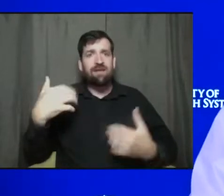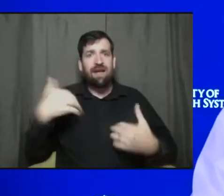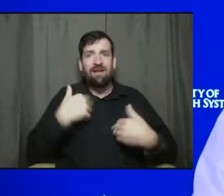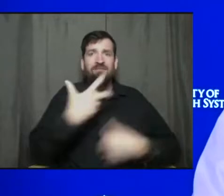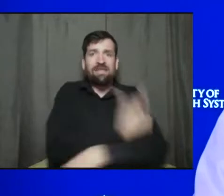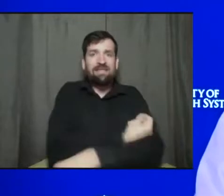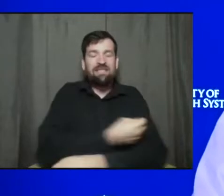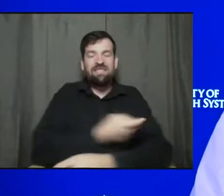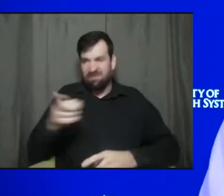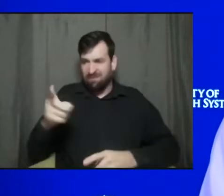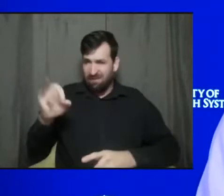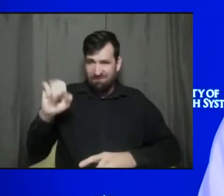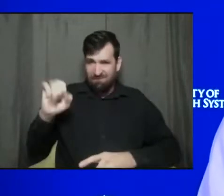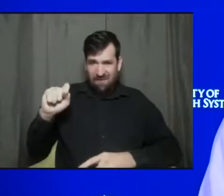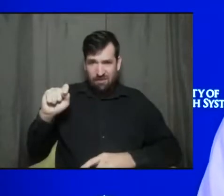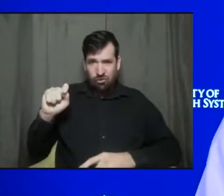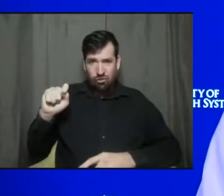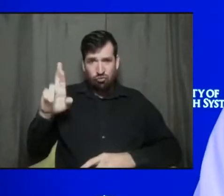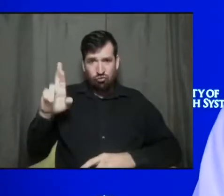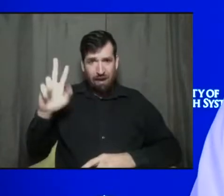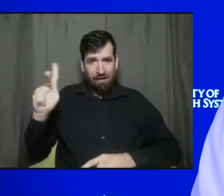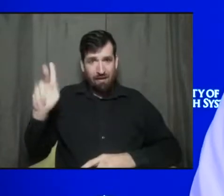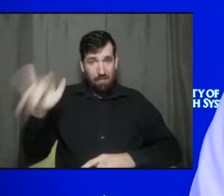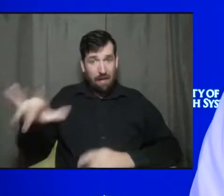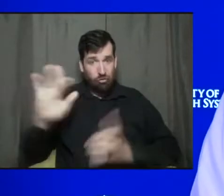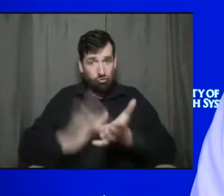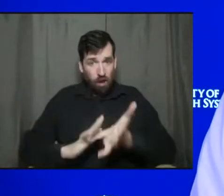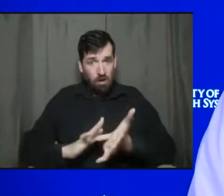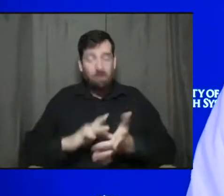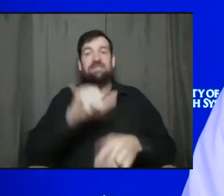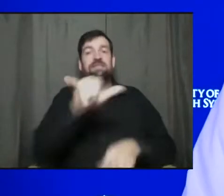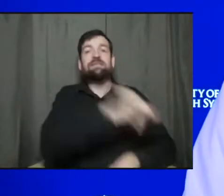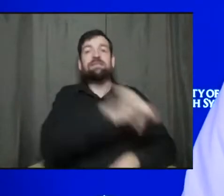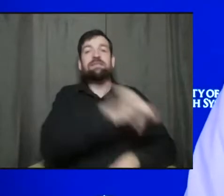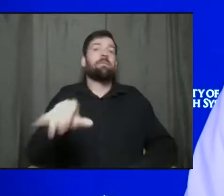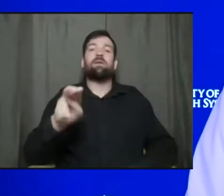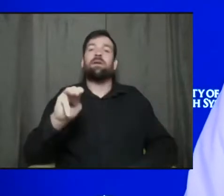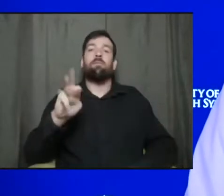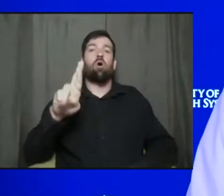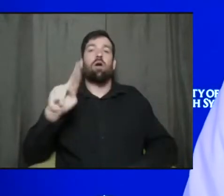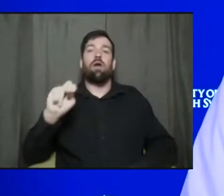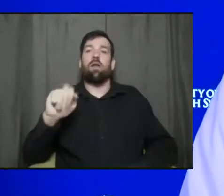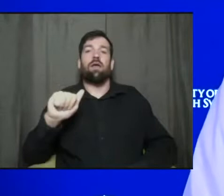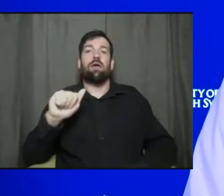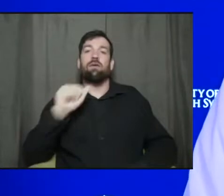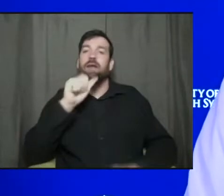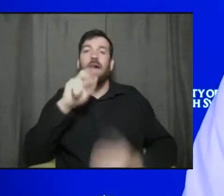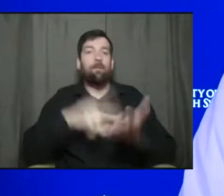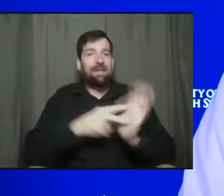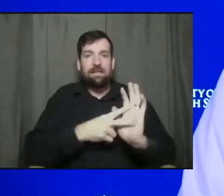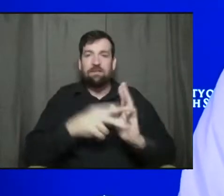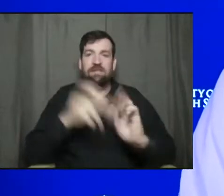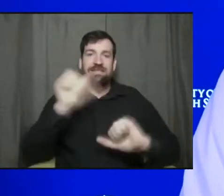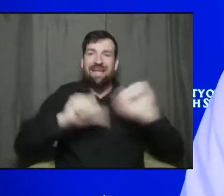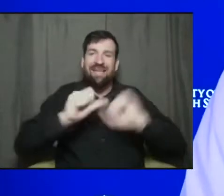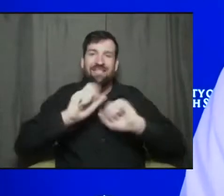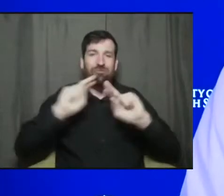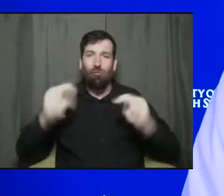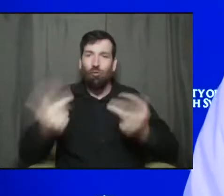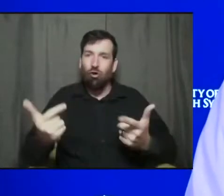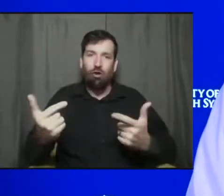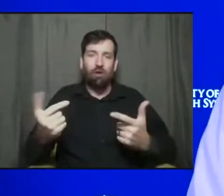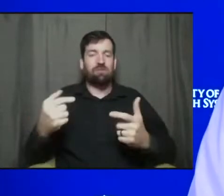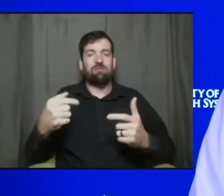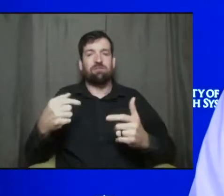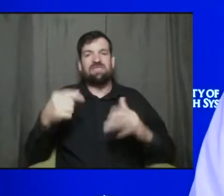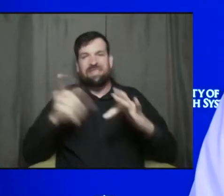as you talked about, this drug, just as the mRNA vaccines were fast-tracked, that doesn't mean that the science was shorted, that the steps were shorted. It